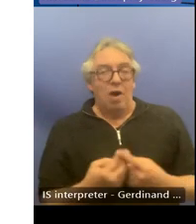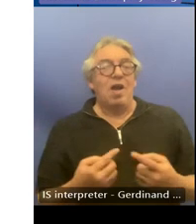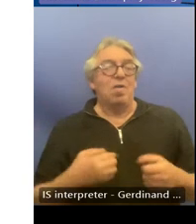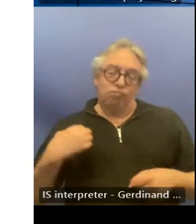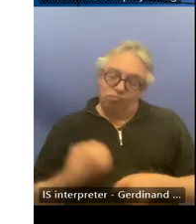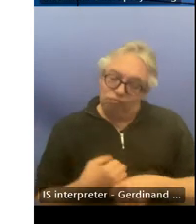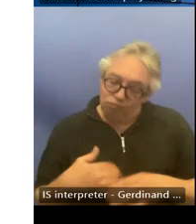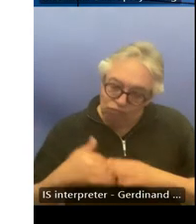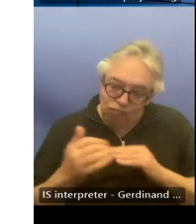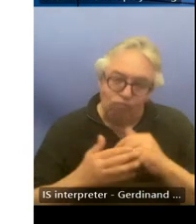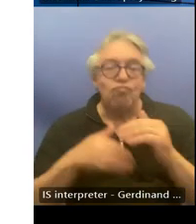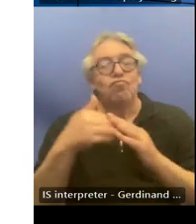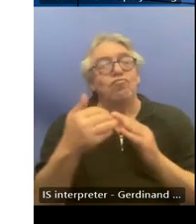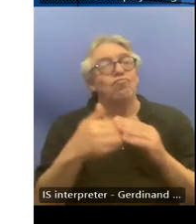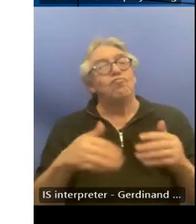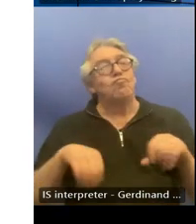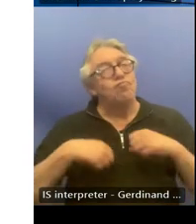applause.